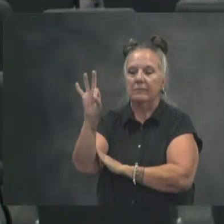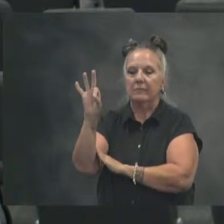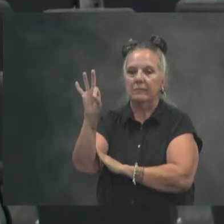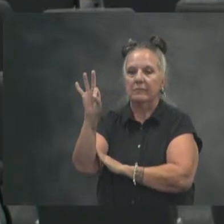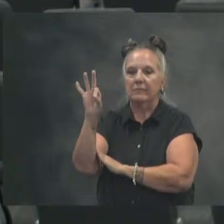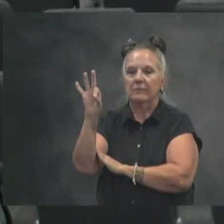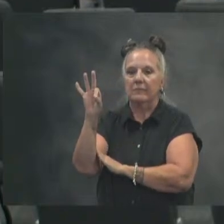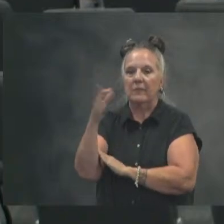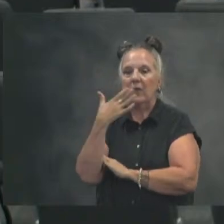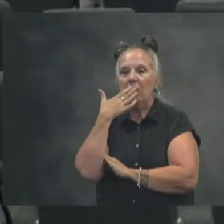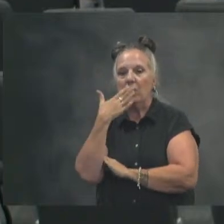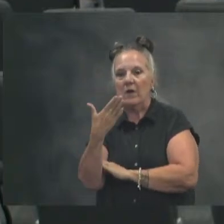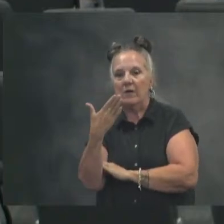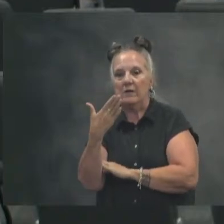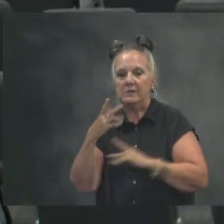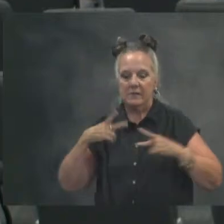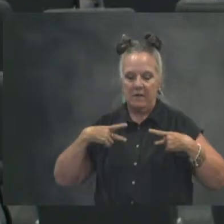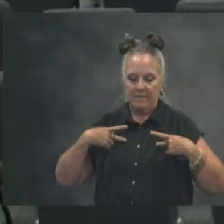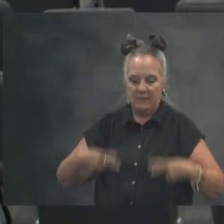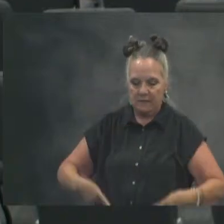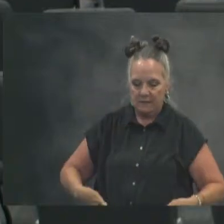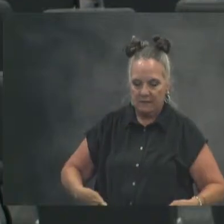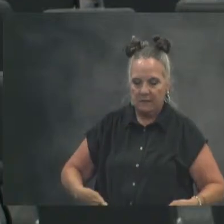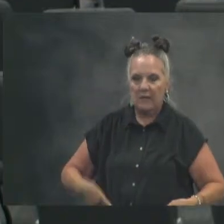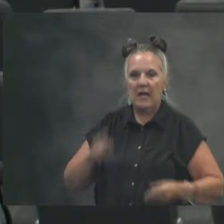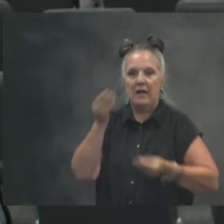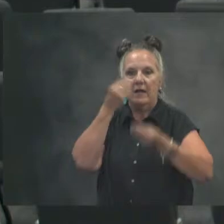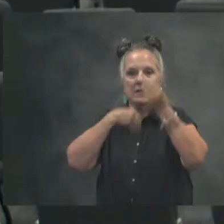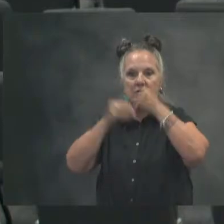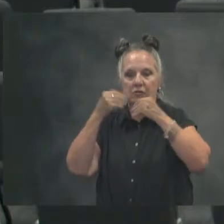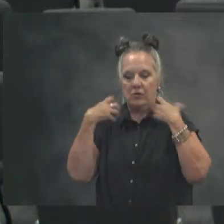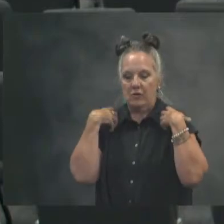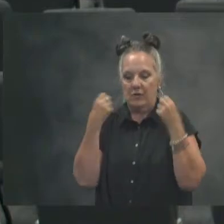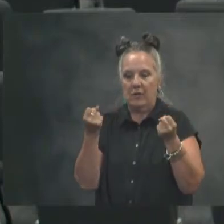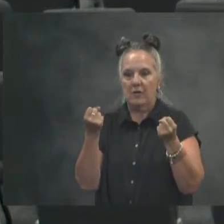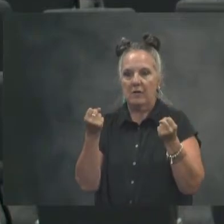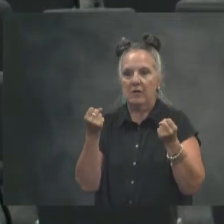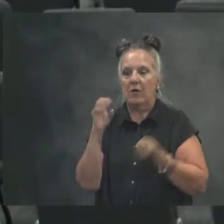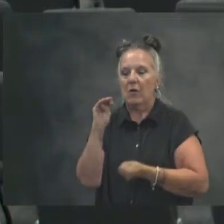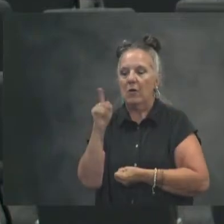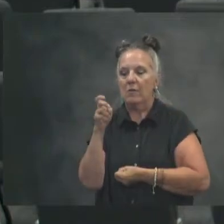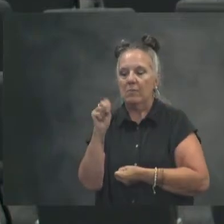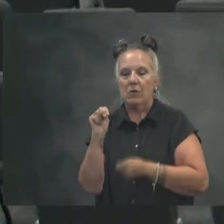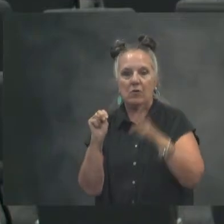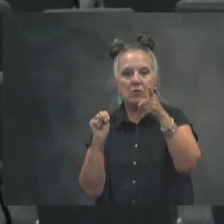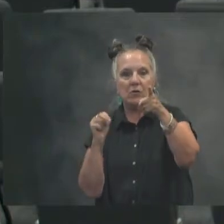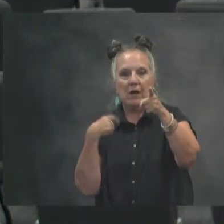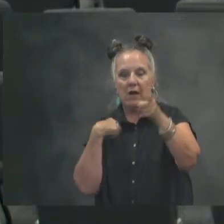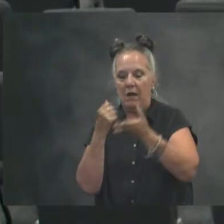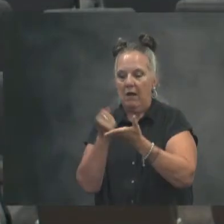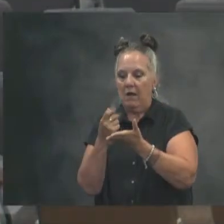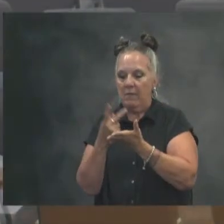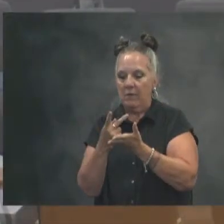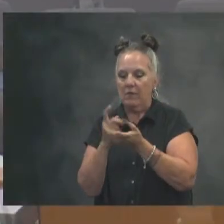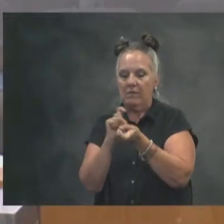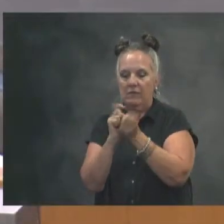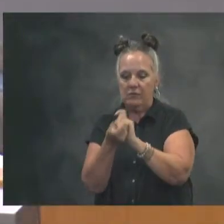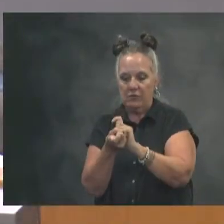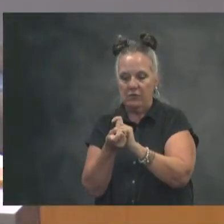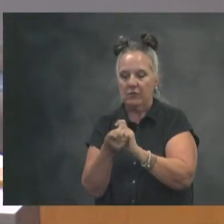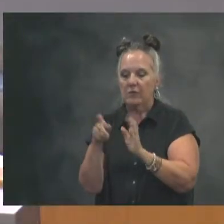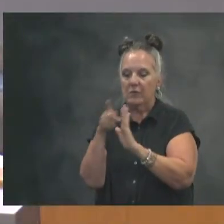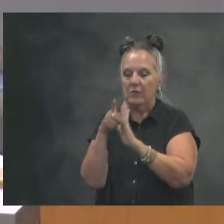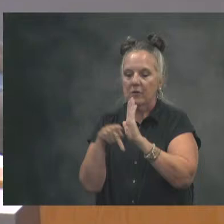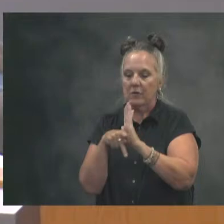wellness, physical, and nutritional health. Is there a motion? Madam President, I move to approve the second reading of proposed changes